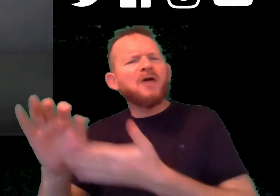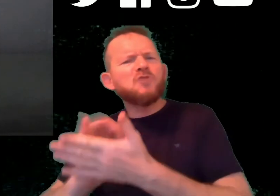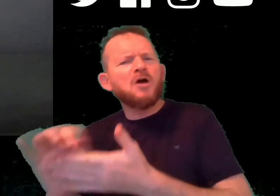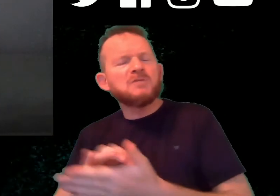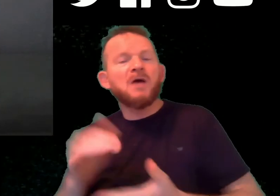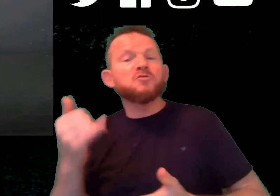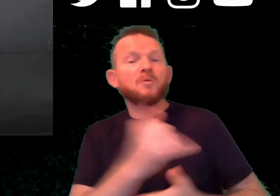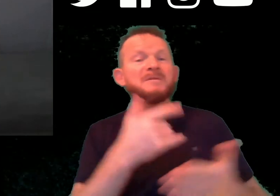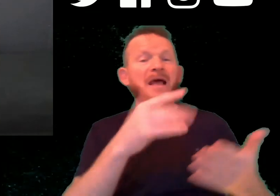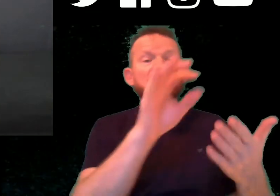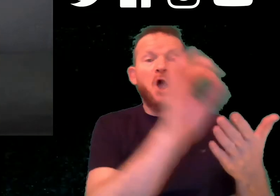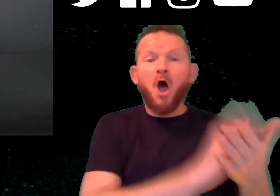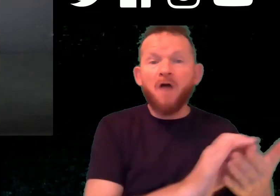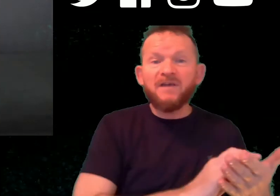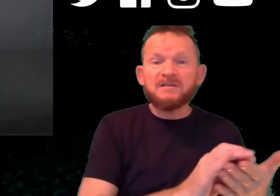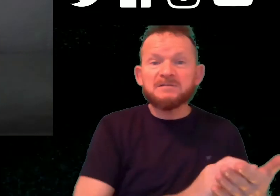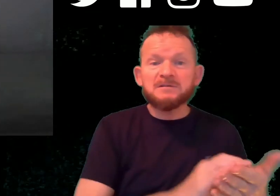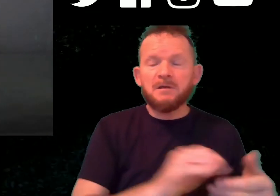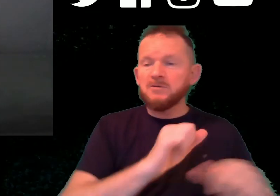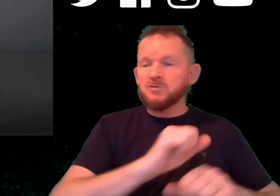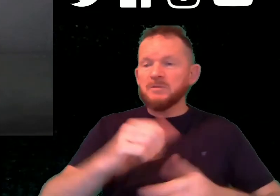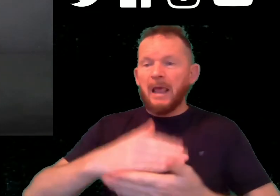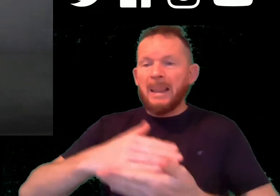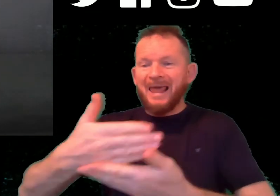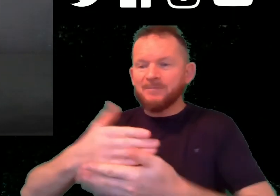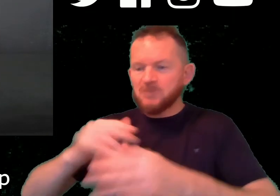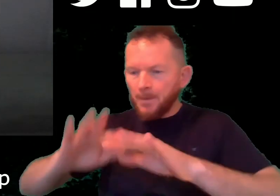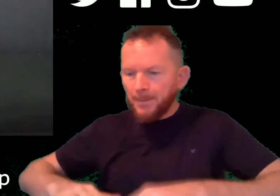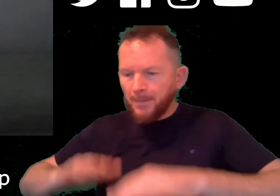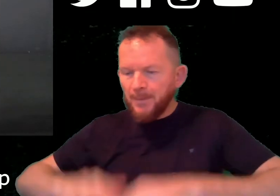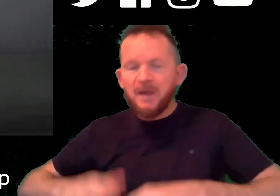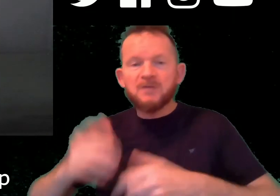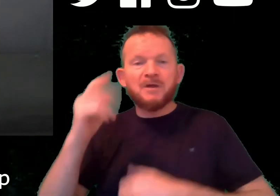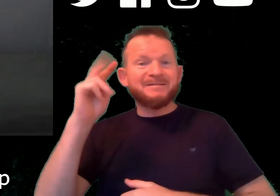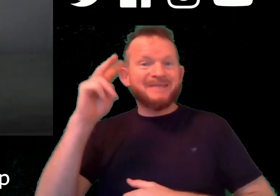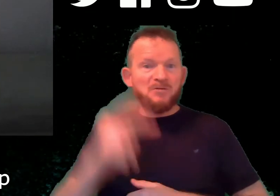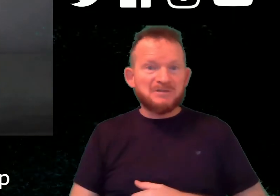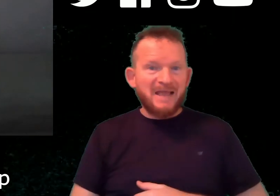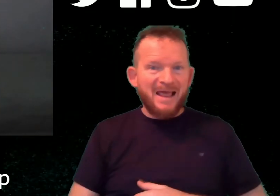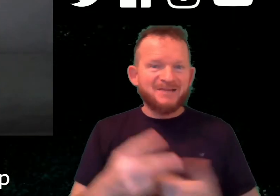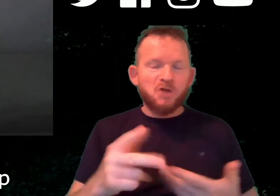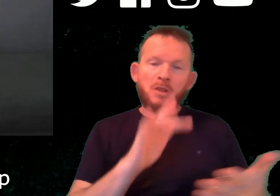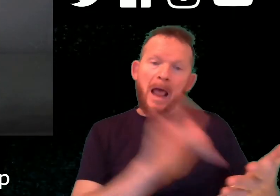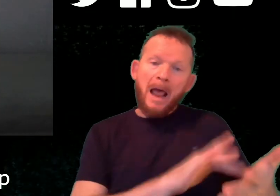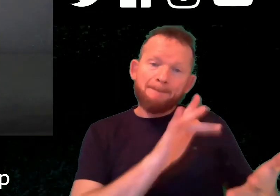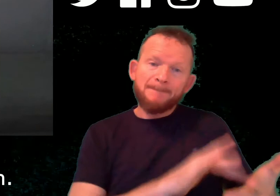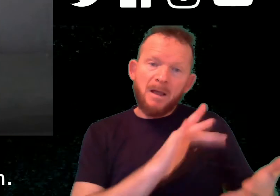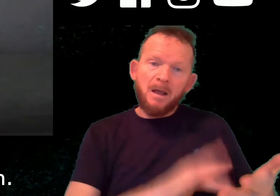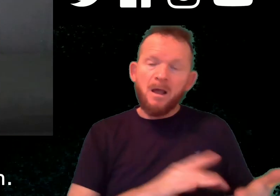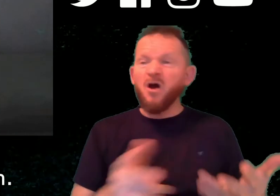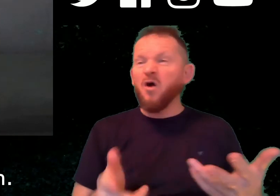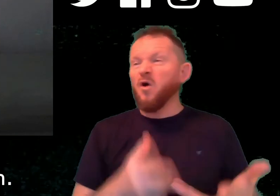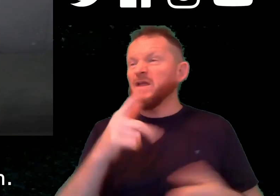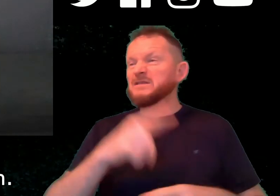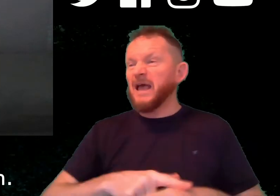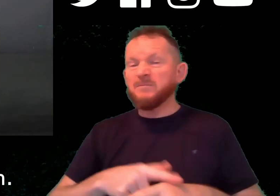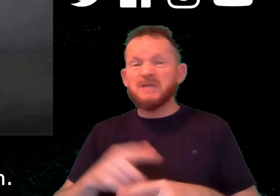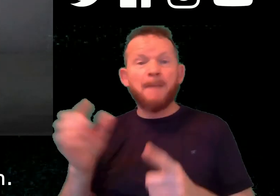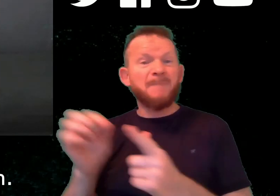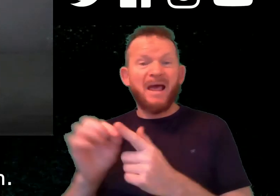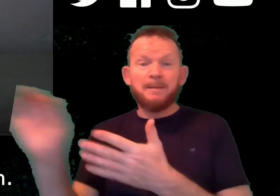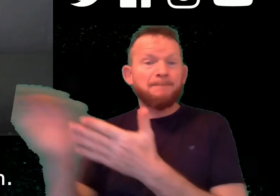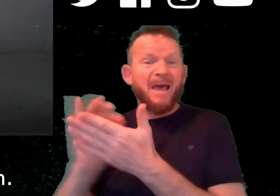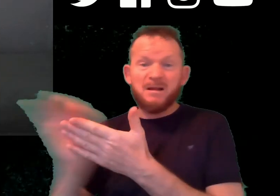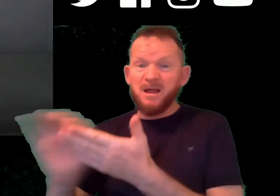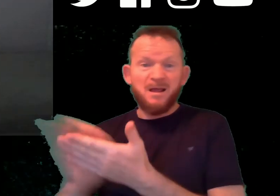where I wrote, so sometimes I'd do it in the office, on my laptop, sometimes I'd be downstairs and I'd be typing on my notes app, and other times I might be on the back